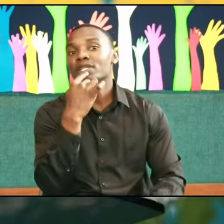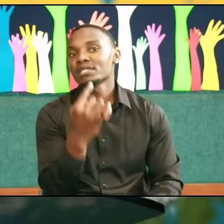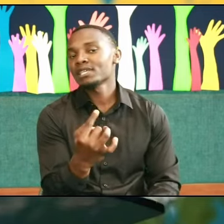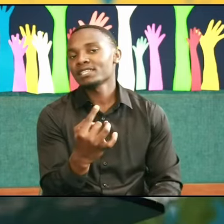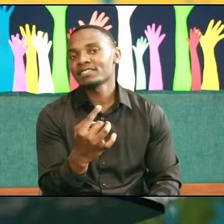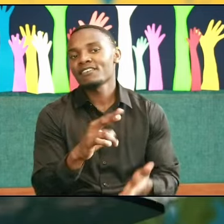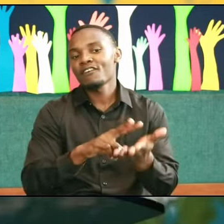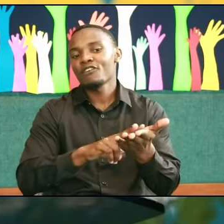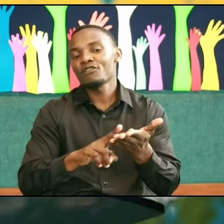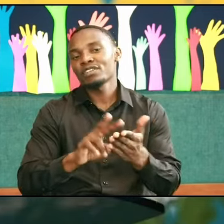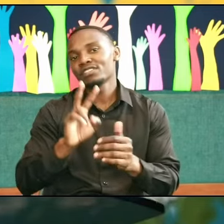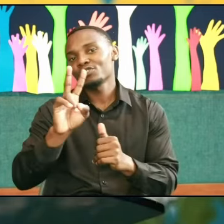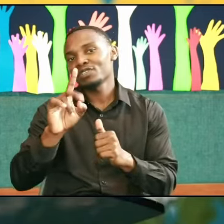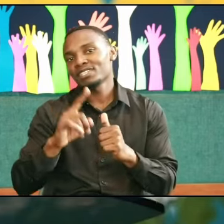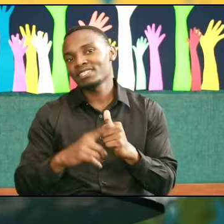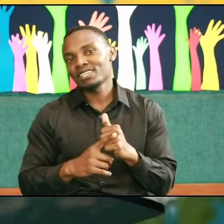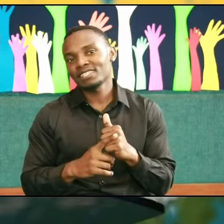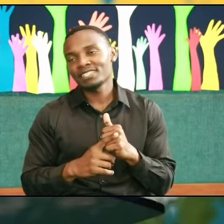26,